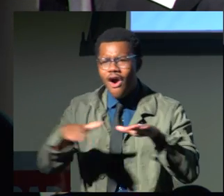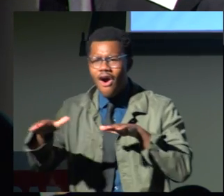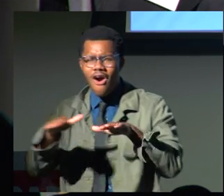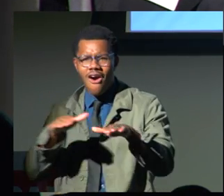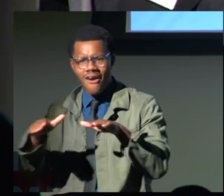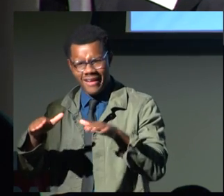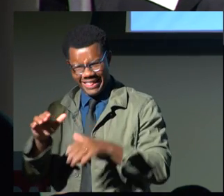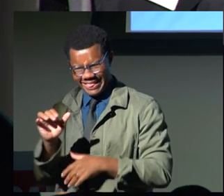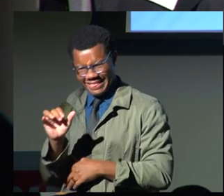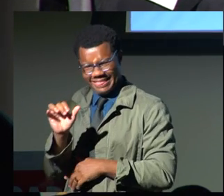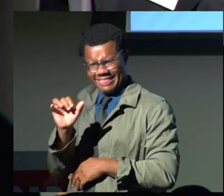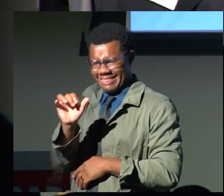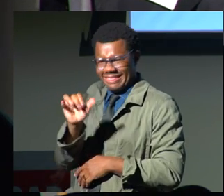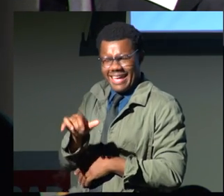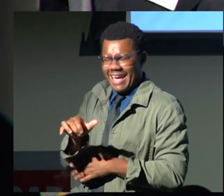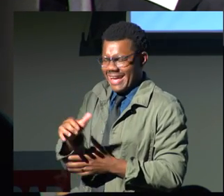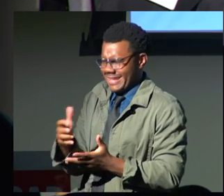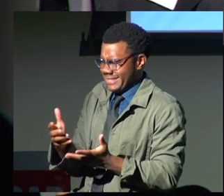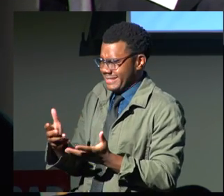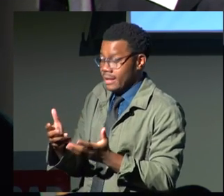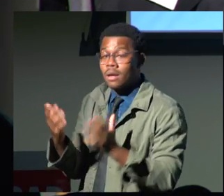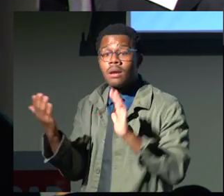surpasses most people's